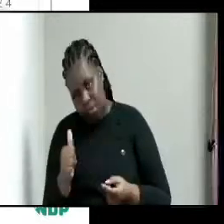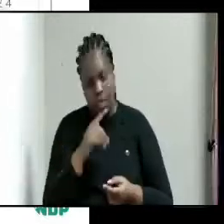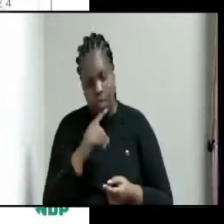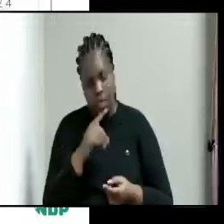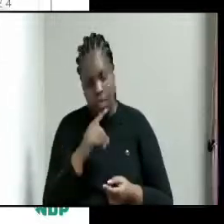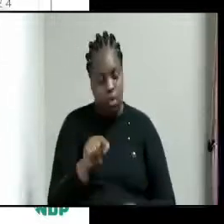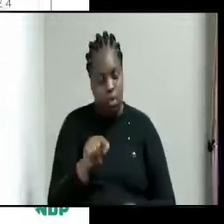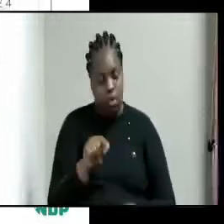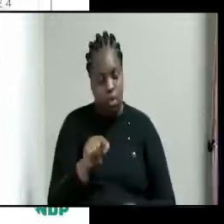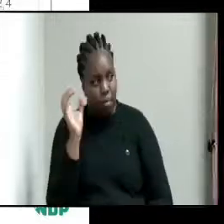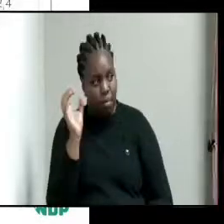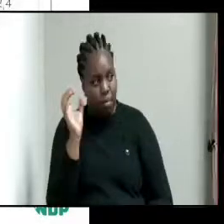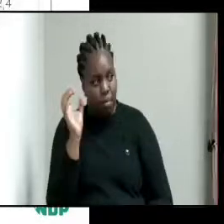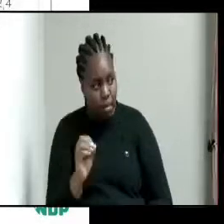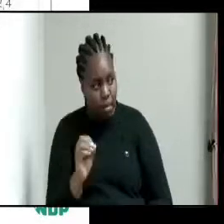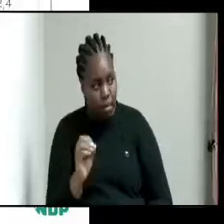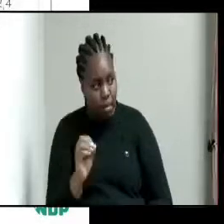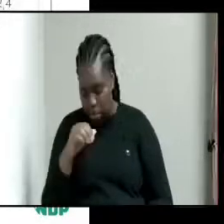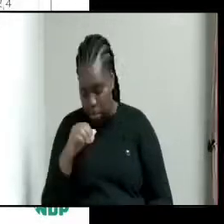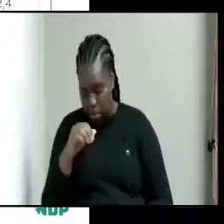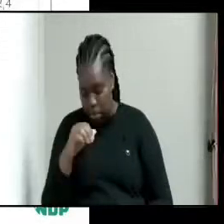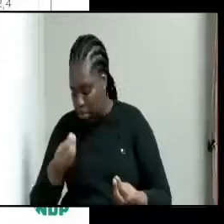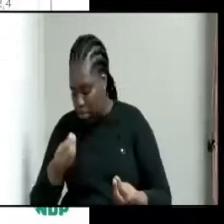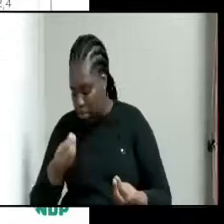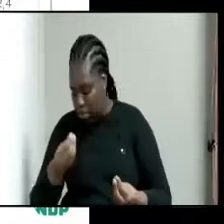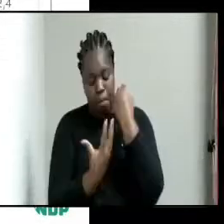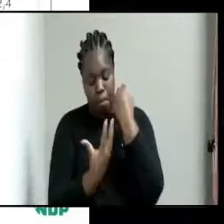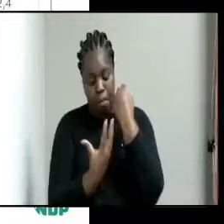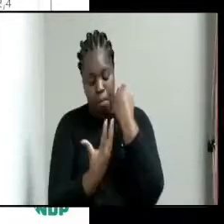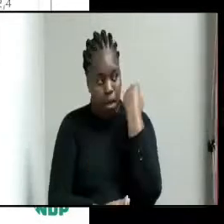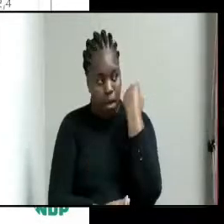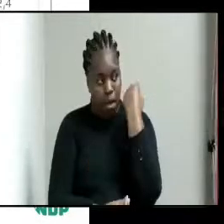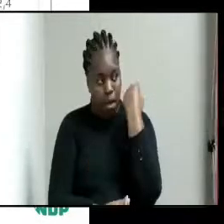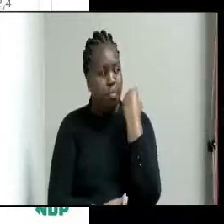it means 7.7% of poor children